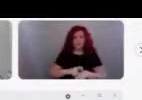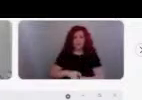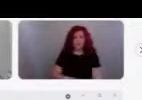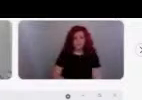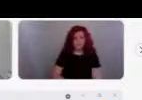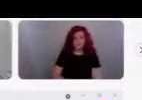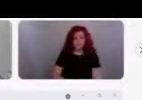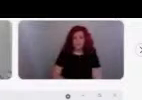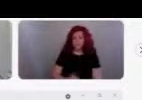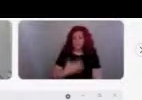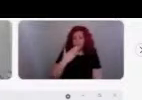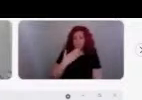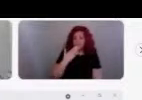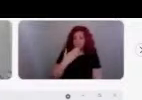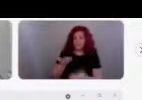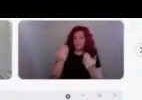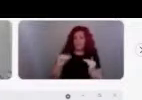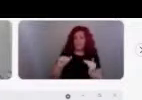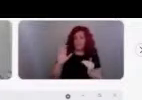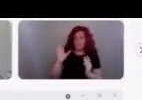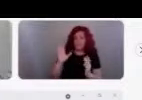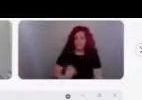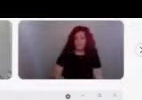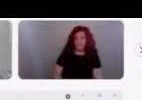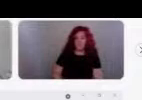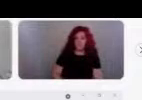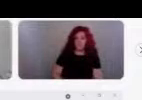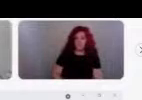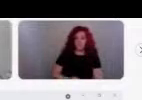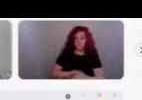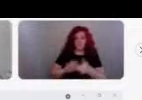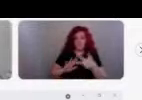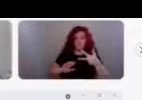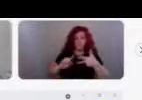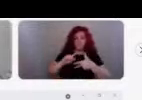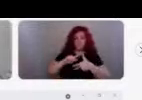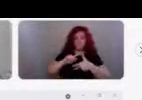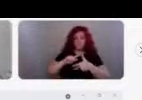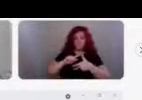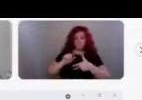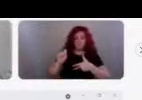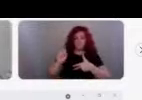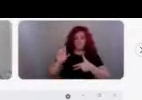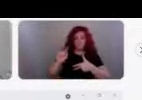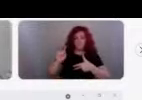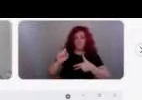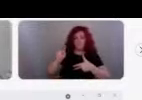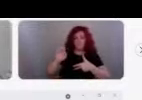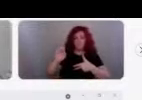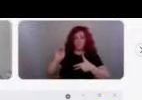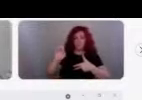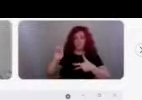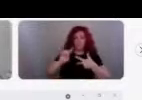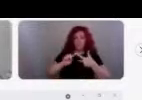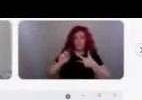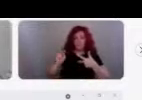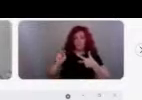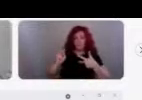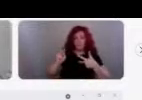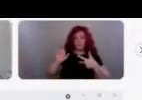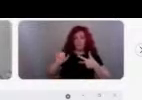thank you our next uh let's say three speakers are going to be suzanne mead nancy bartow and then irma